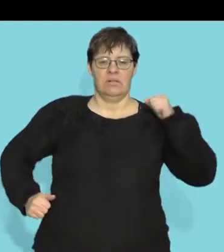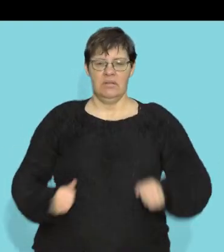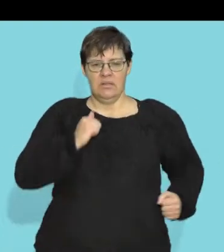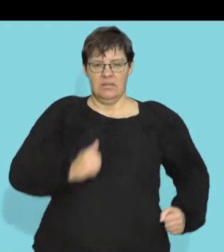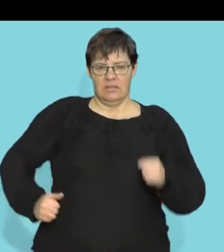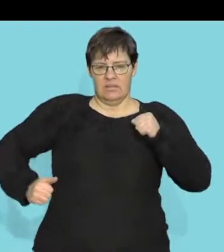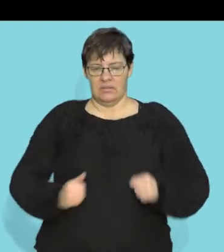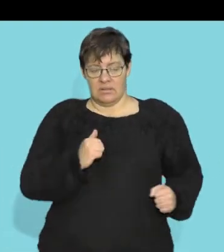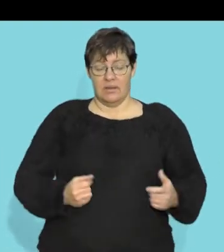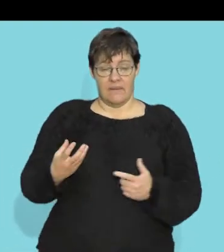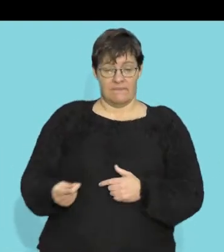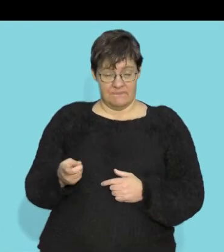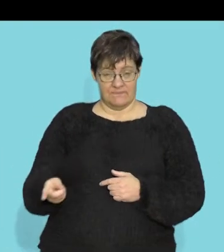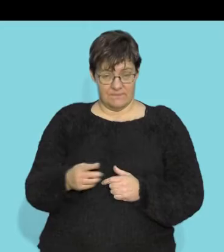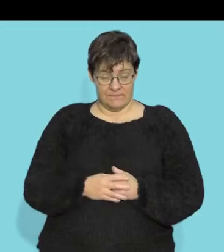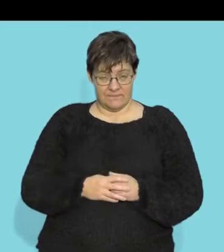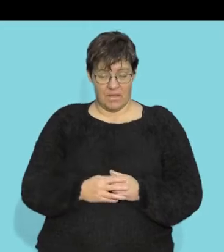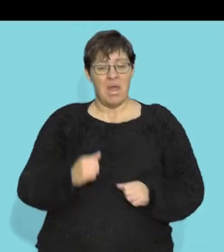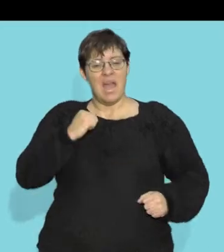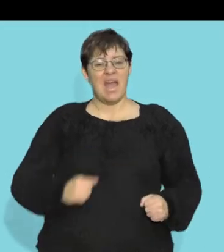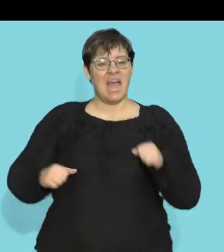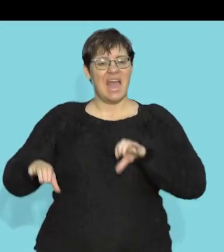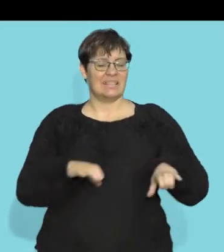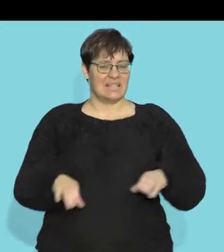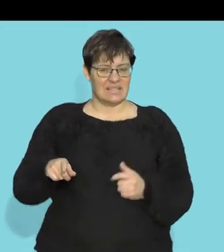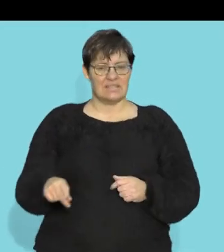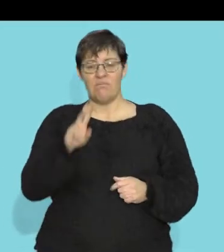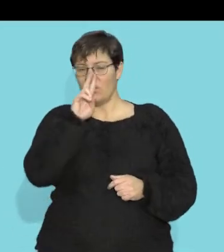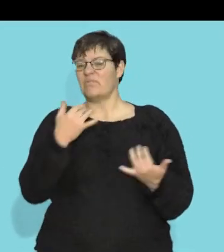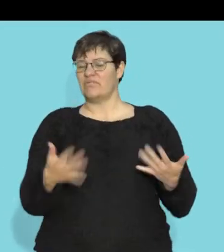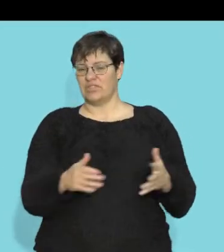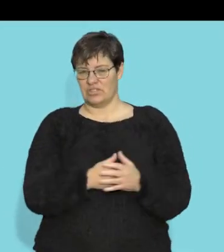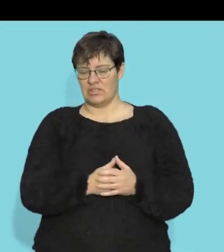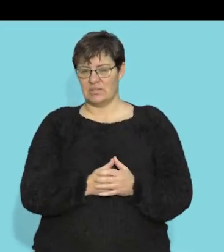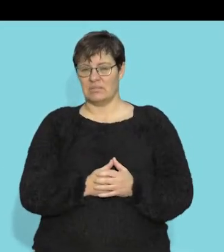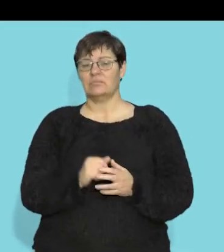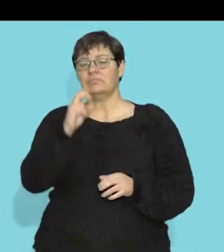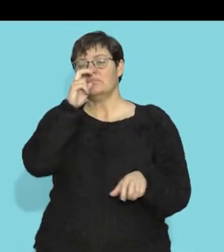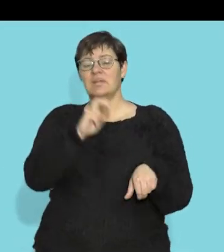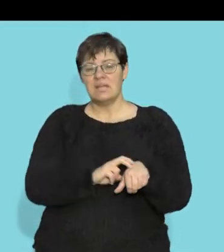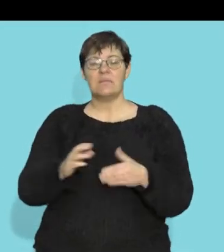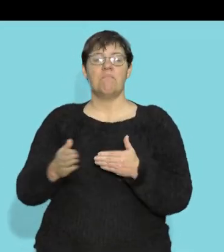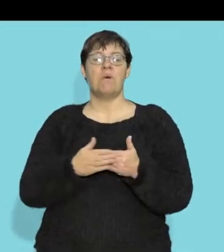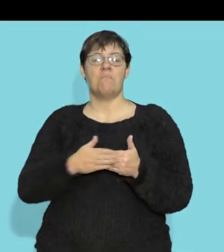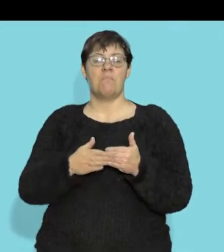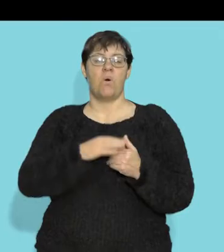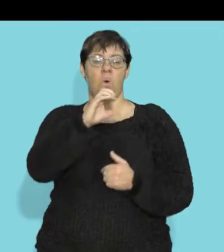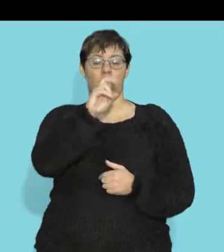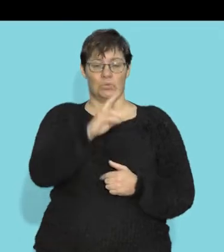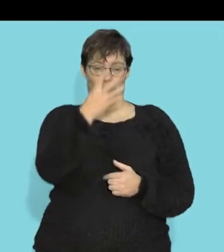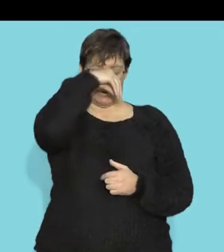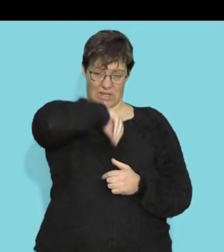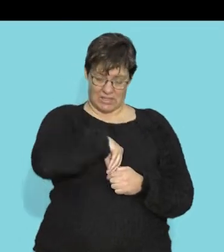rate when she exercises. Obviously, when we exercise, we looked at the concept just now, I need